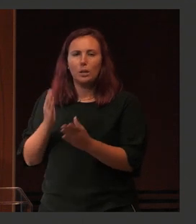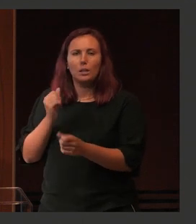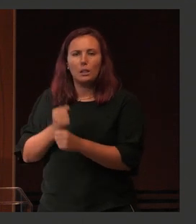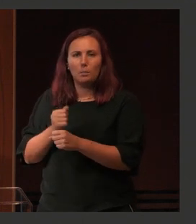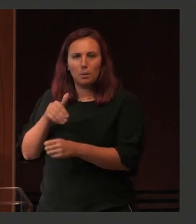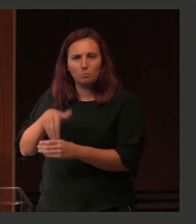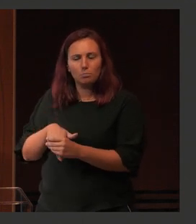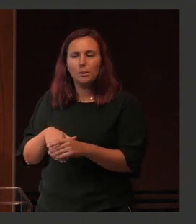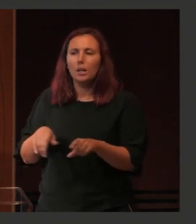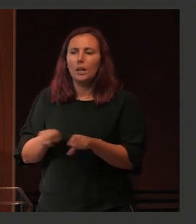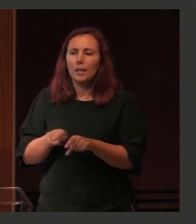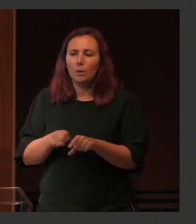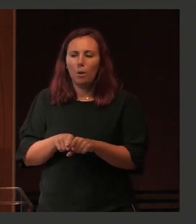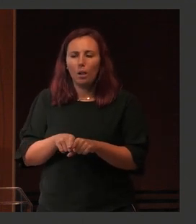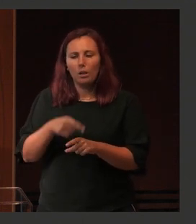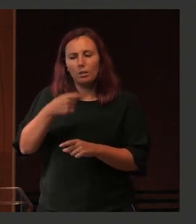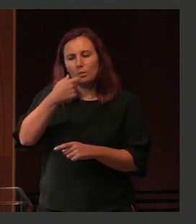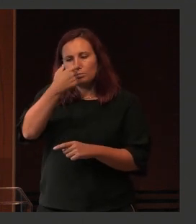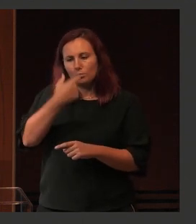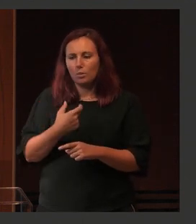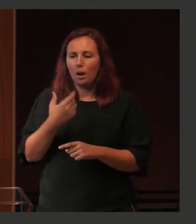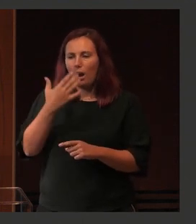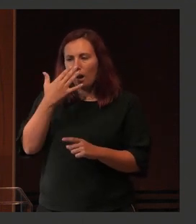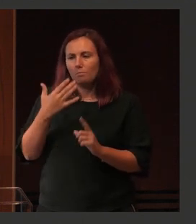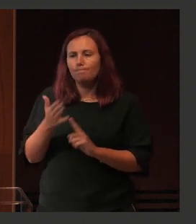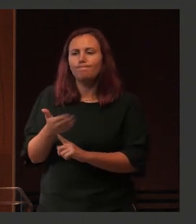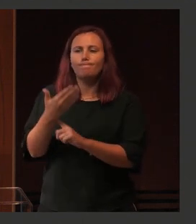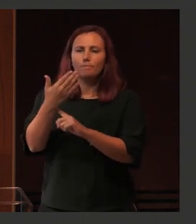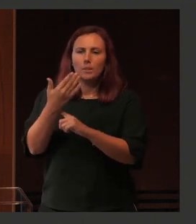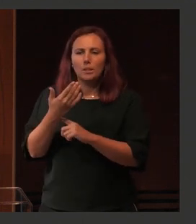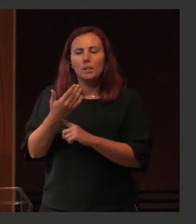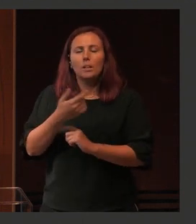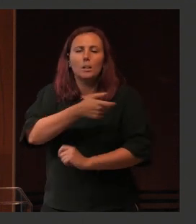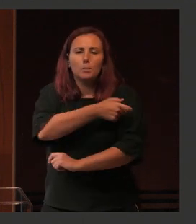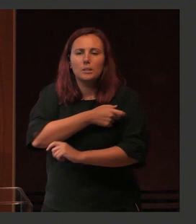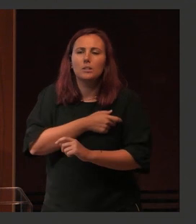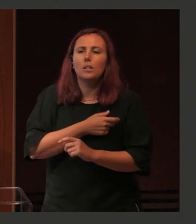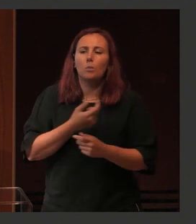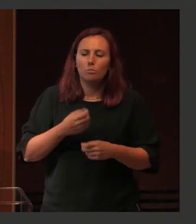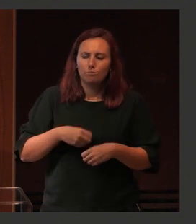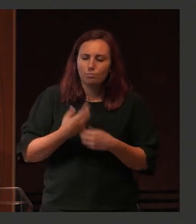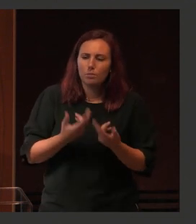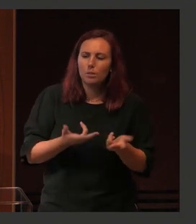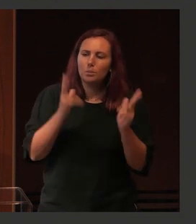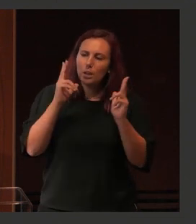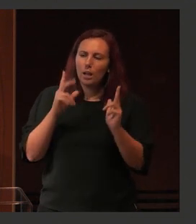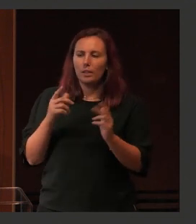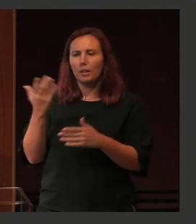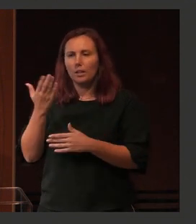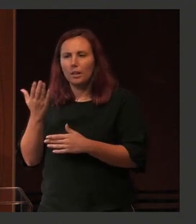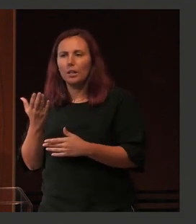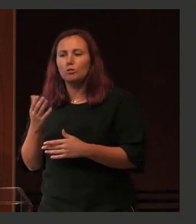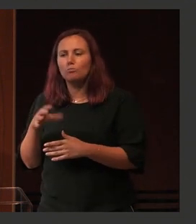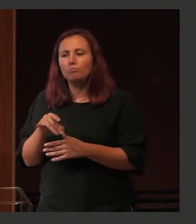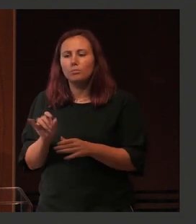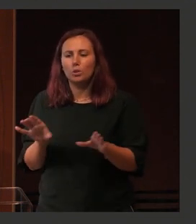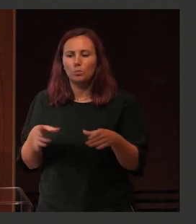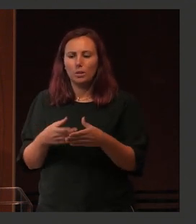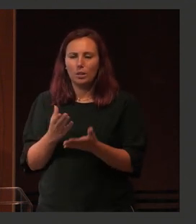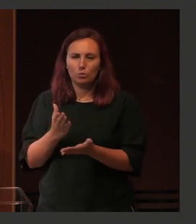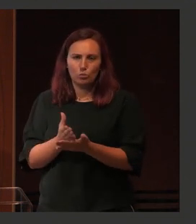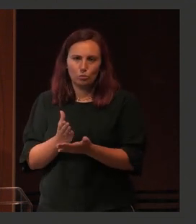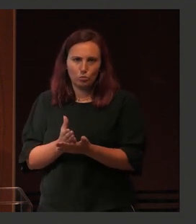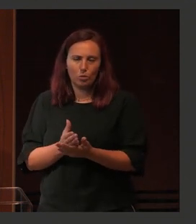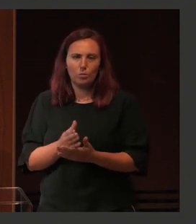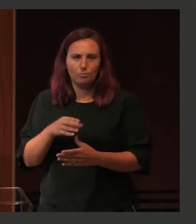community. And there, the second sentence is very important, because the librarians address two